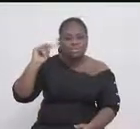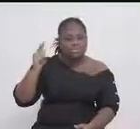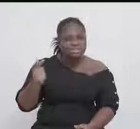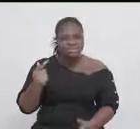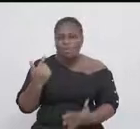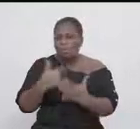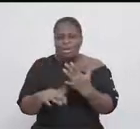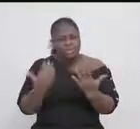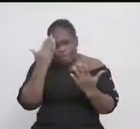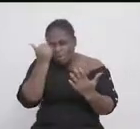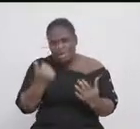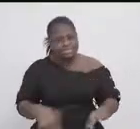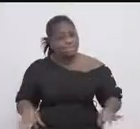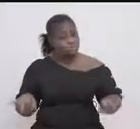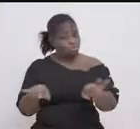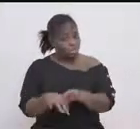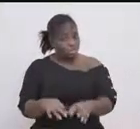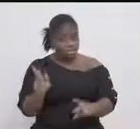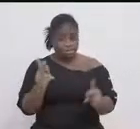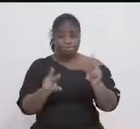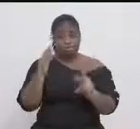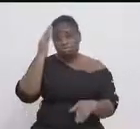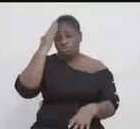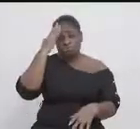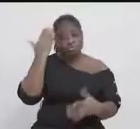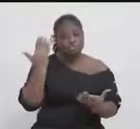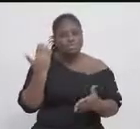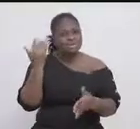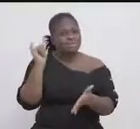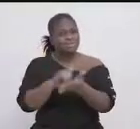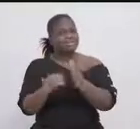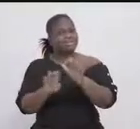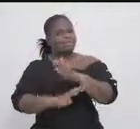important for people to know this basic skill?